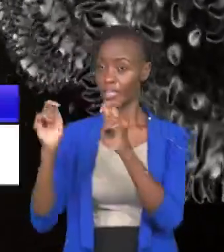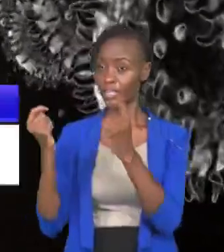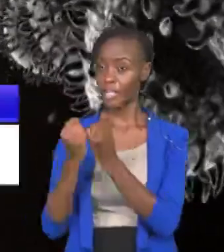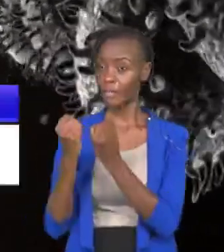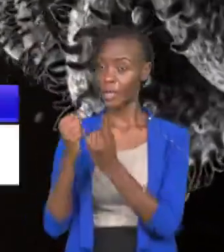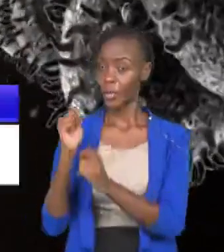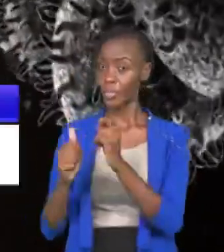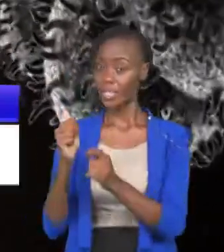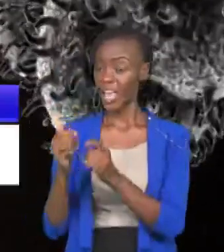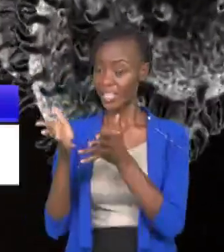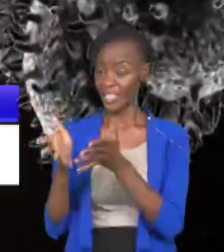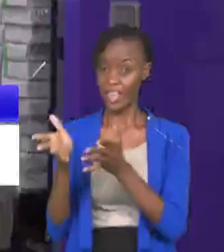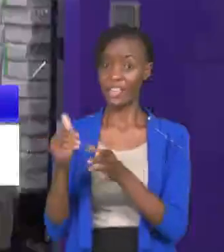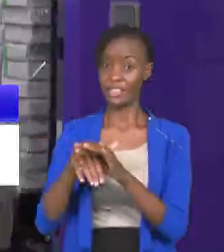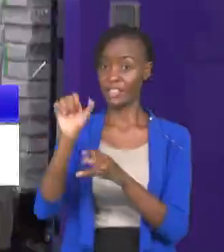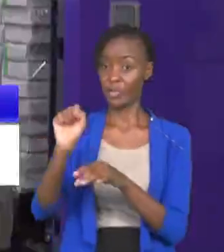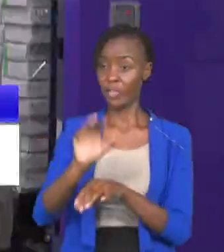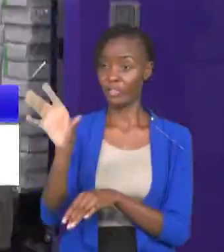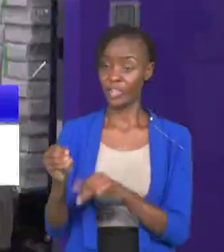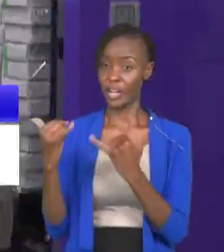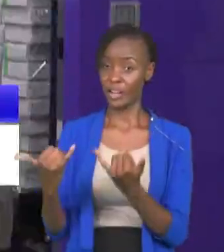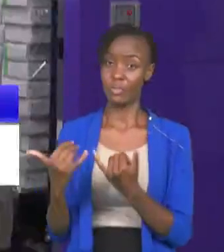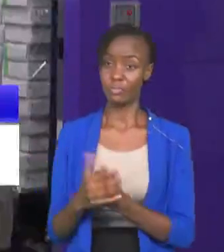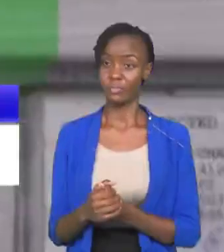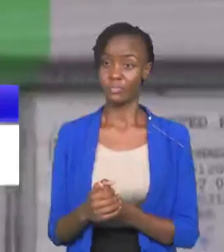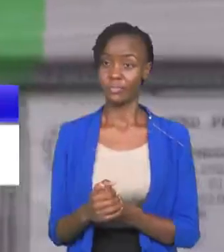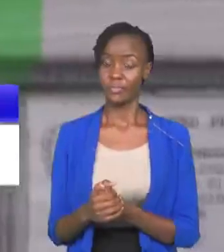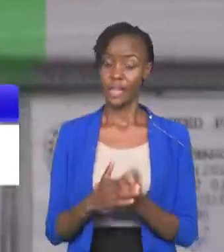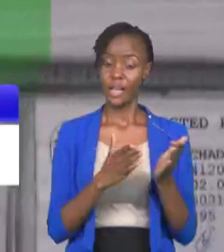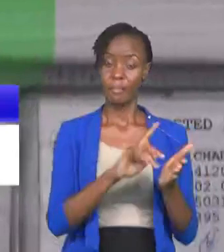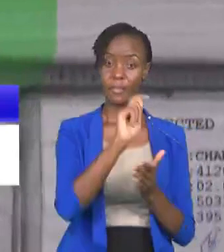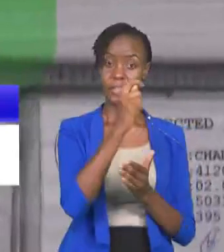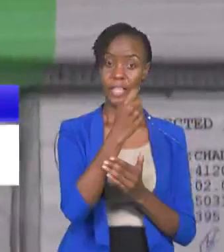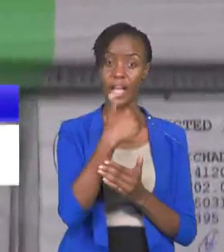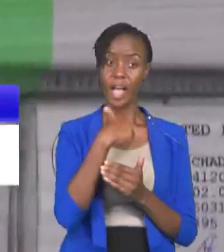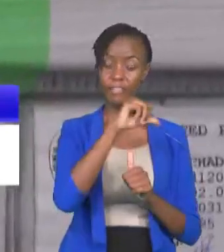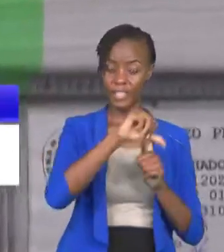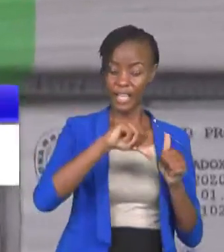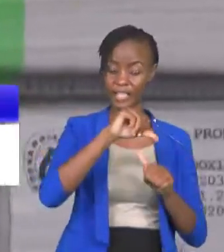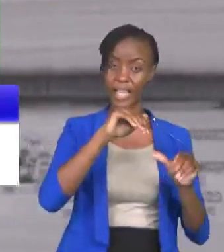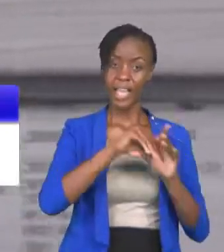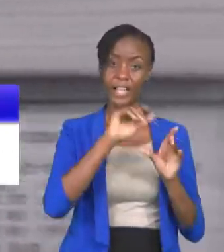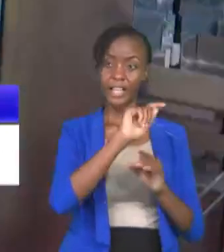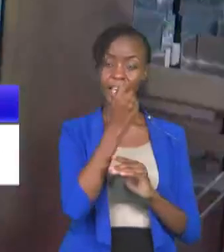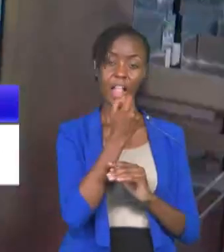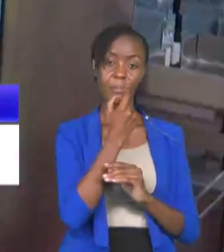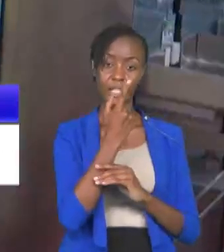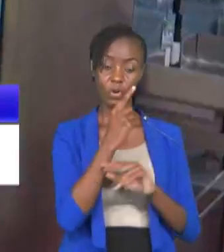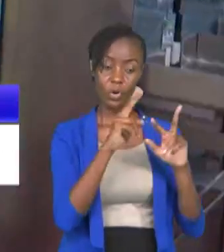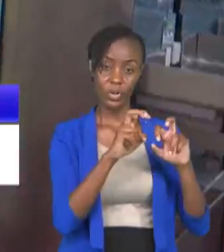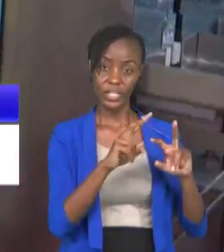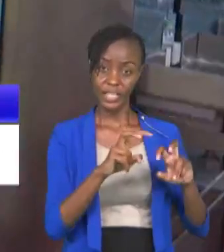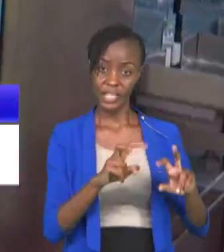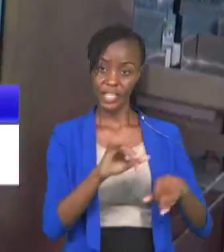Africa's dominant coronavirus strain. In Kenya, scientists at the Kenya Medical Research Institute,